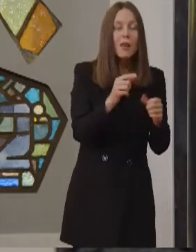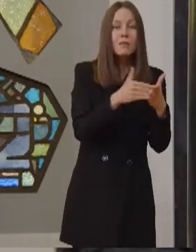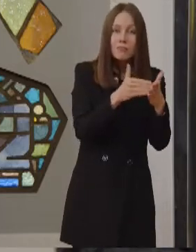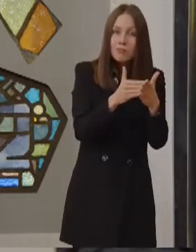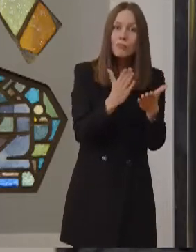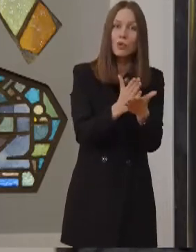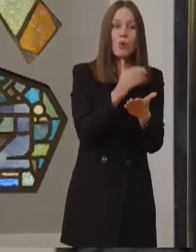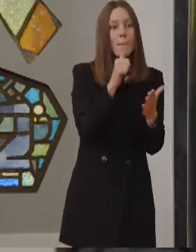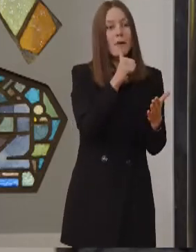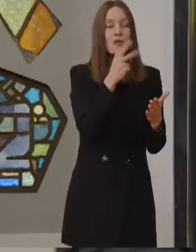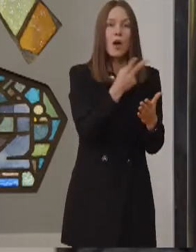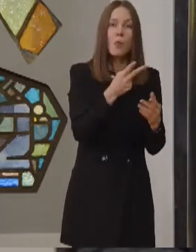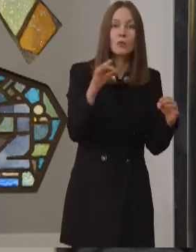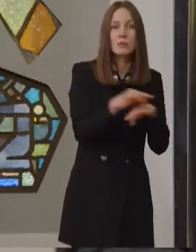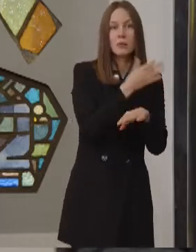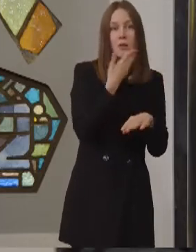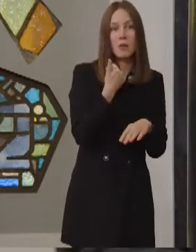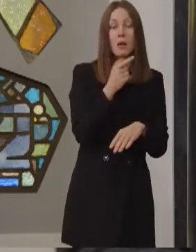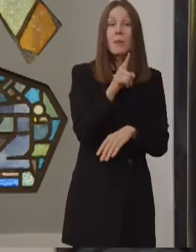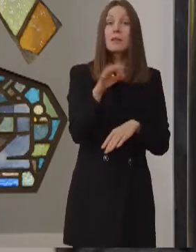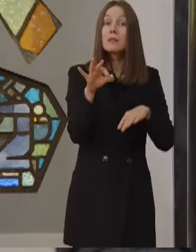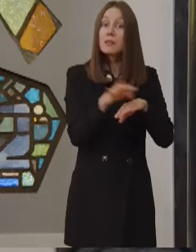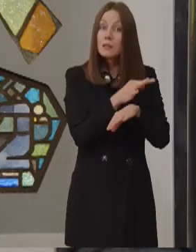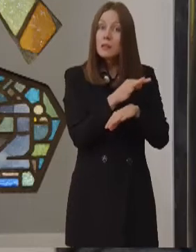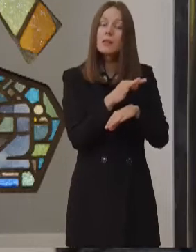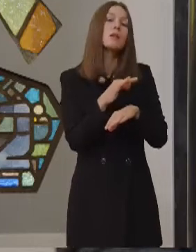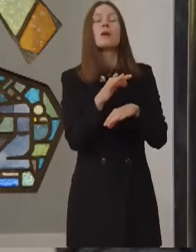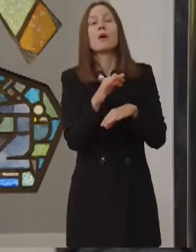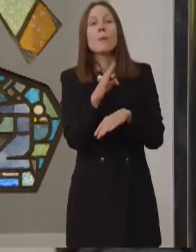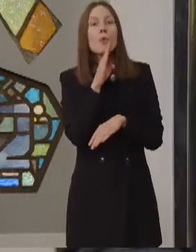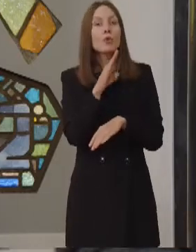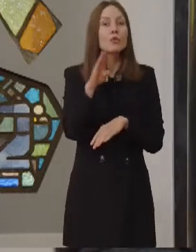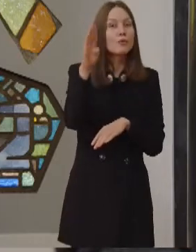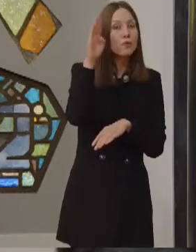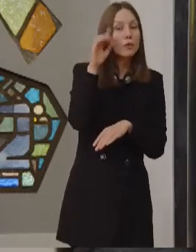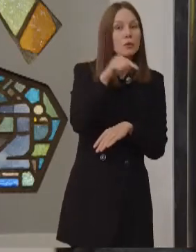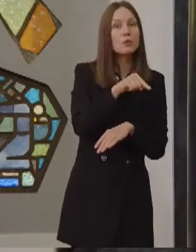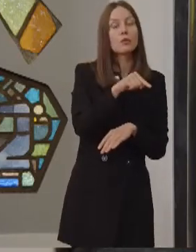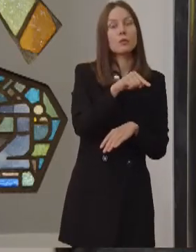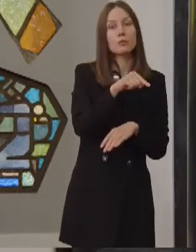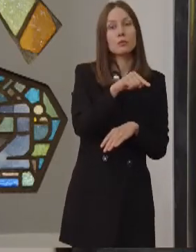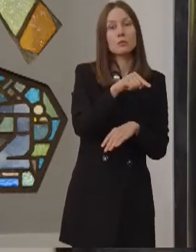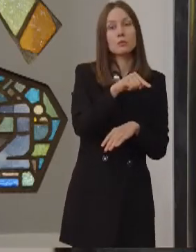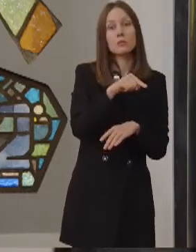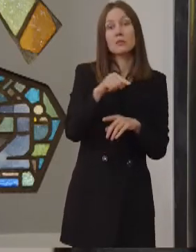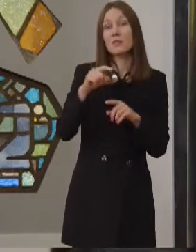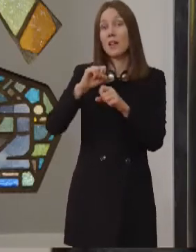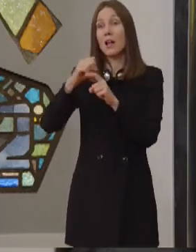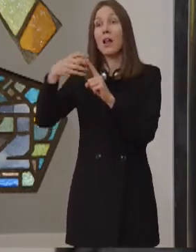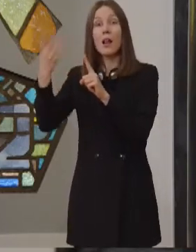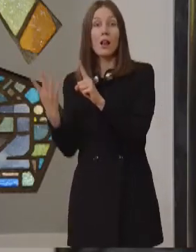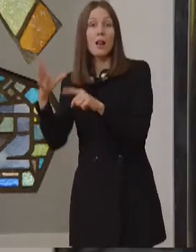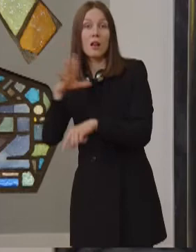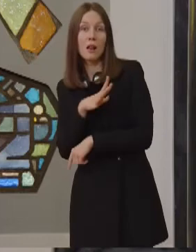But sometimes heterosexual couples not married cannot get certain benefits.